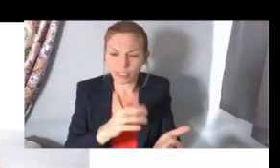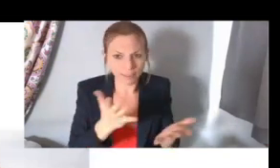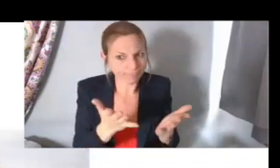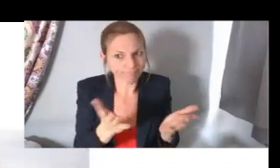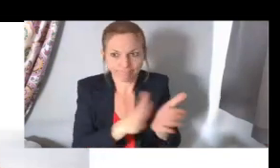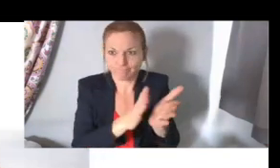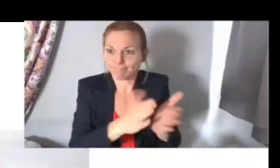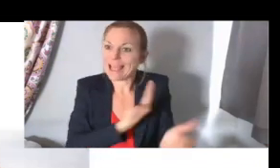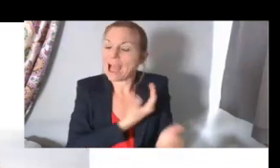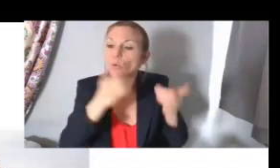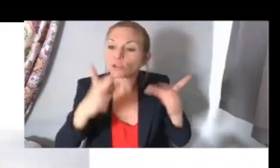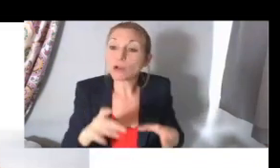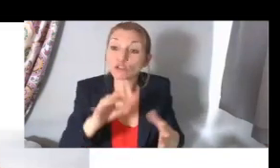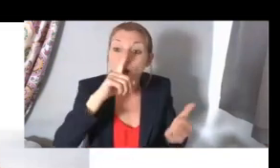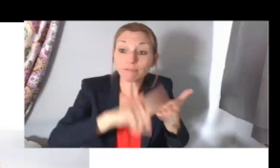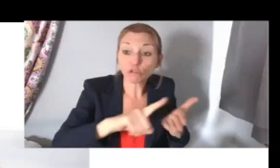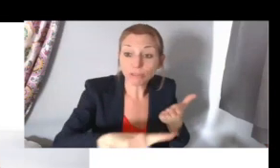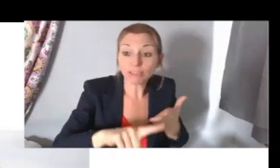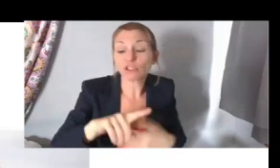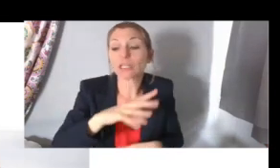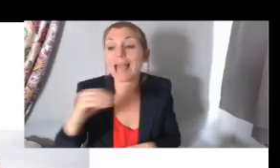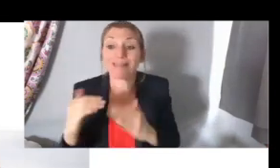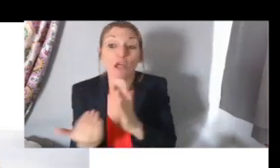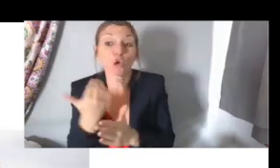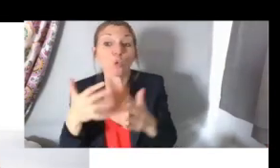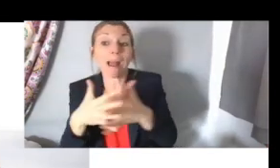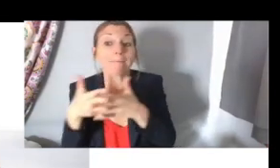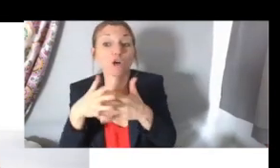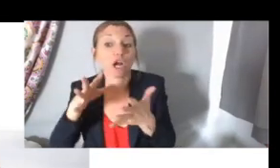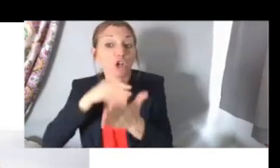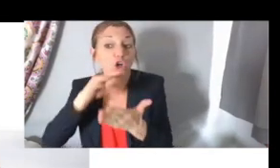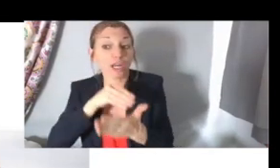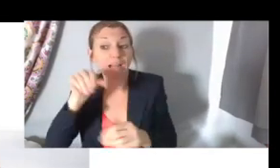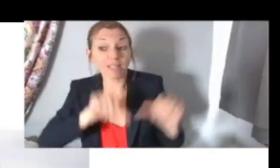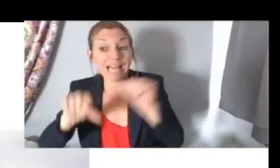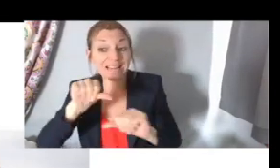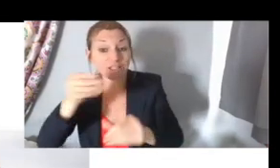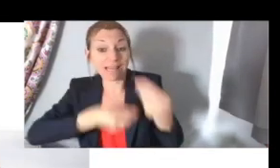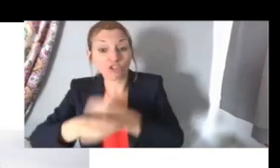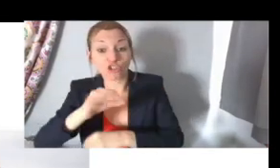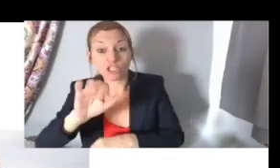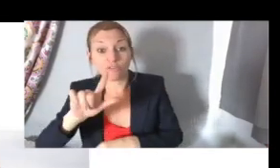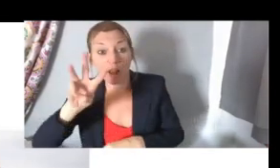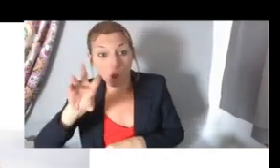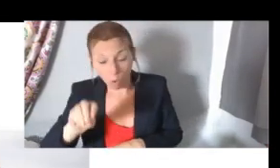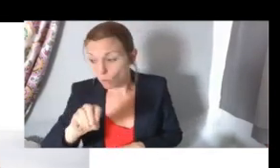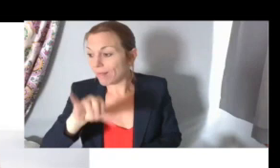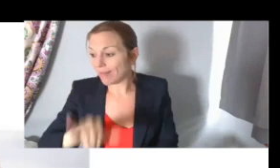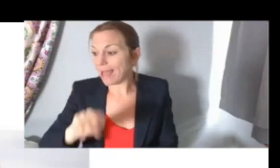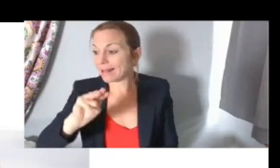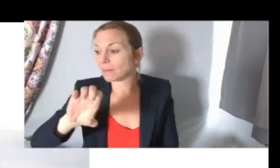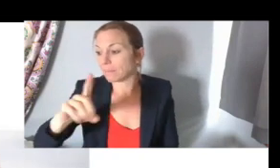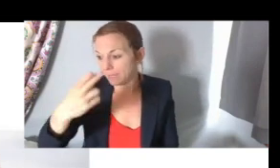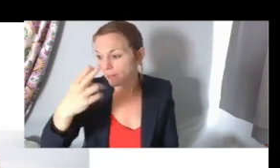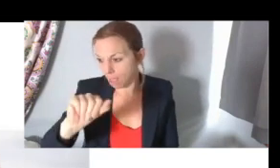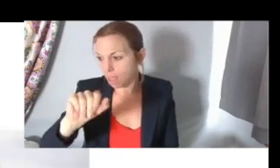America Learning Sciences Exchange Fellow, Maida Tara, who diligently provides the backbone of research for our